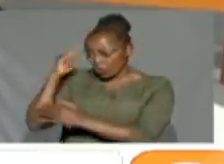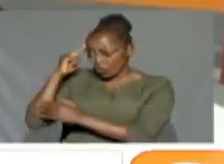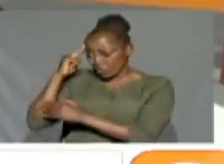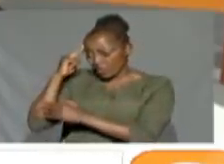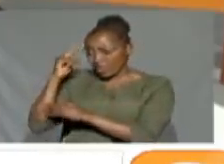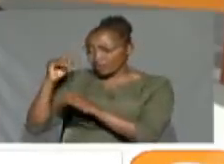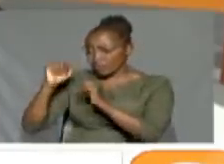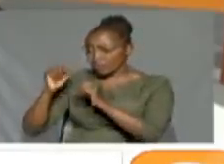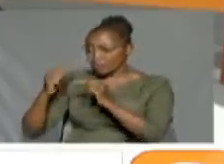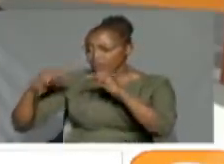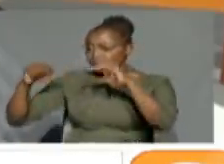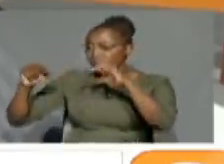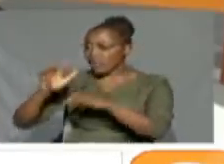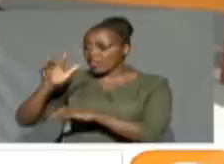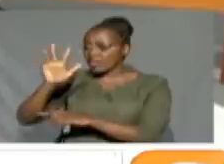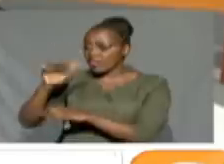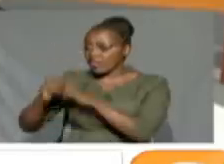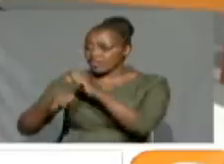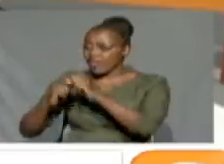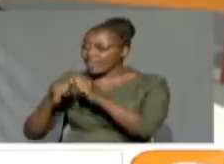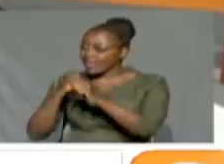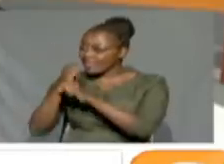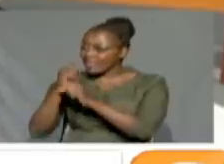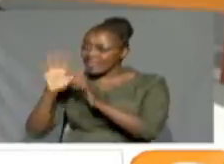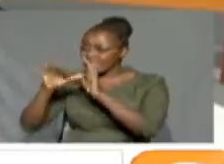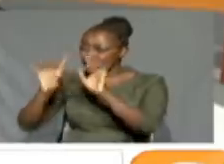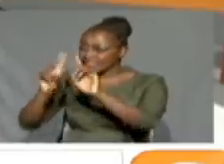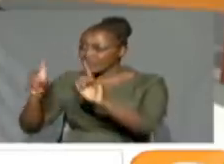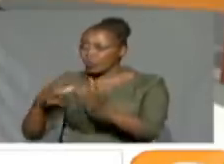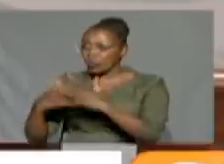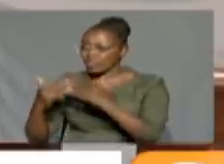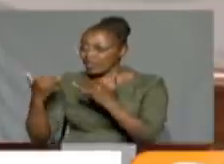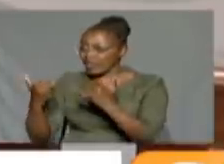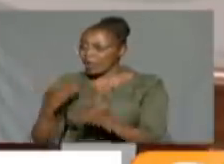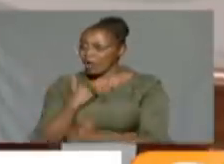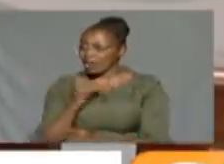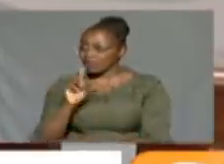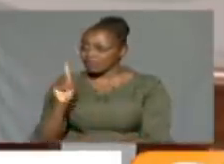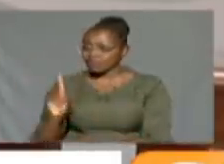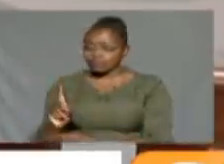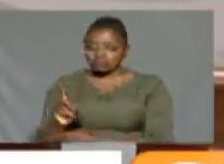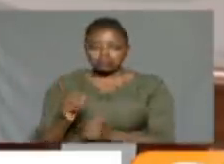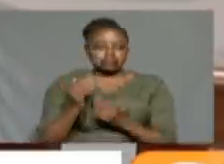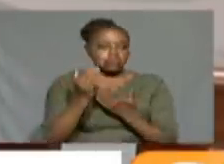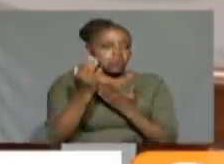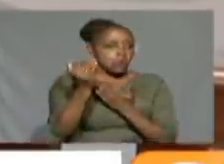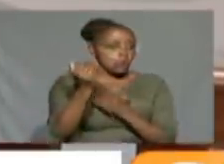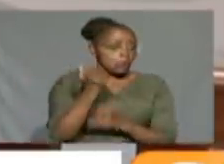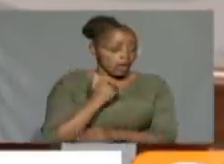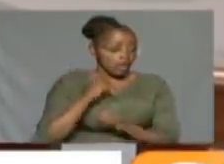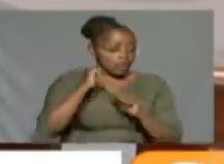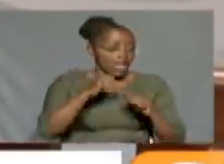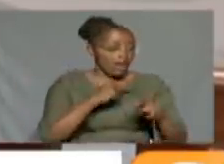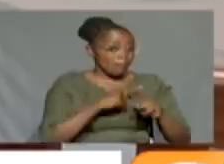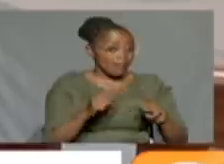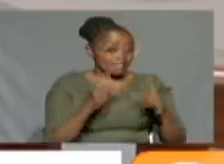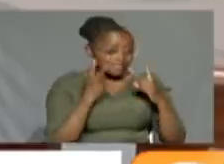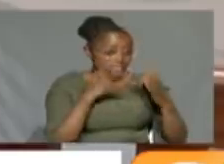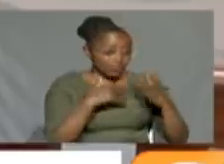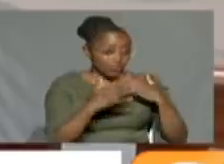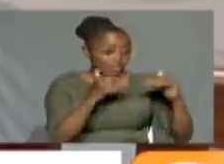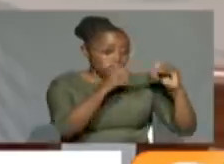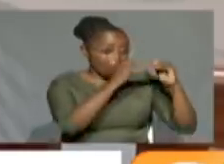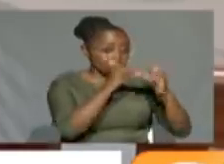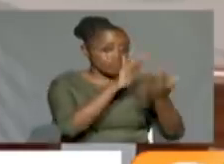have grown 35 years later to what it is? We had hope, but we never saw what Equity would ever